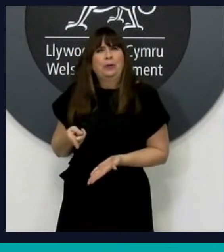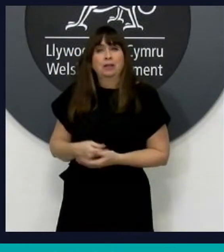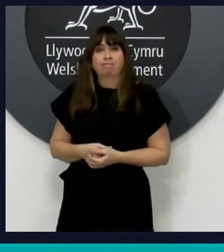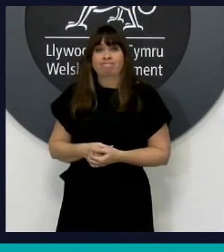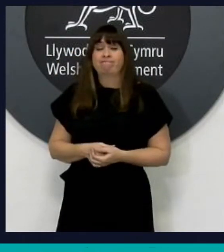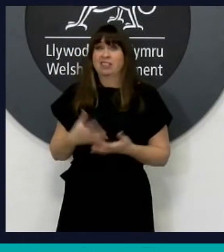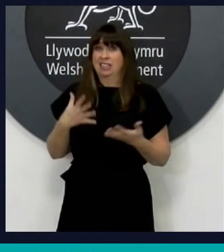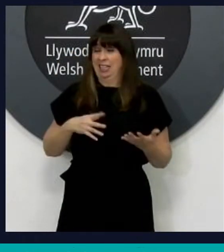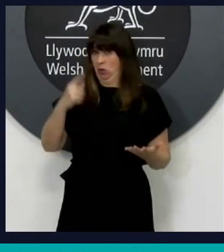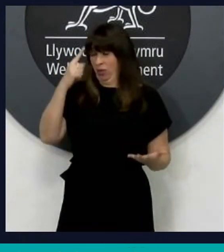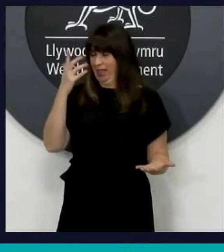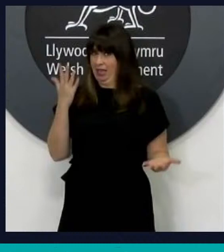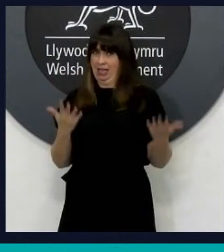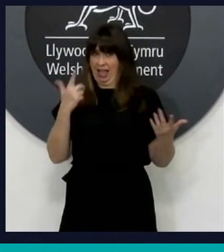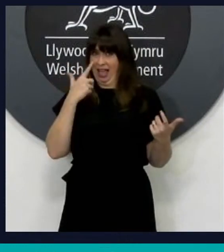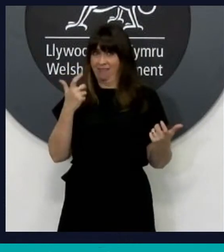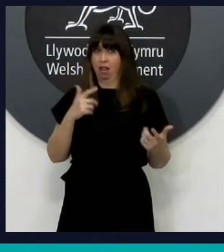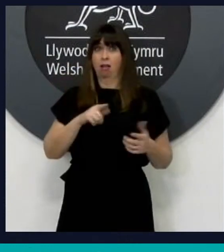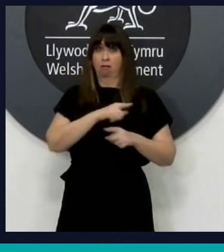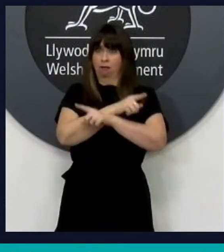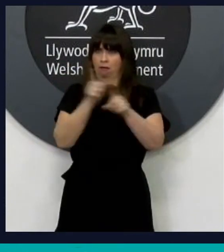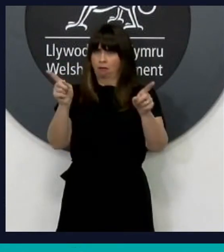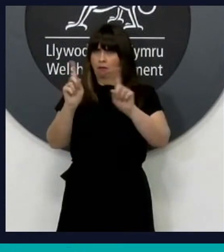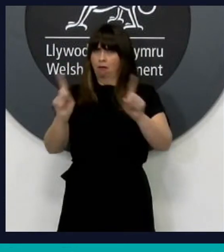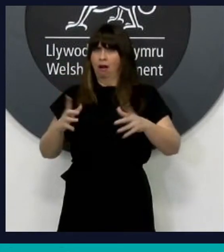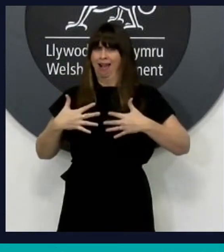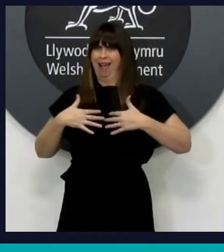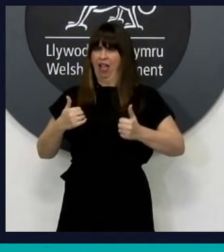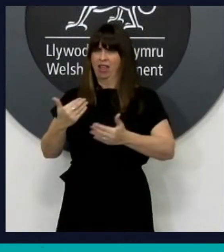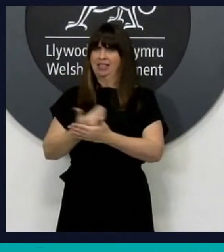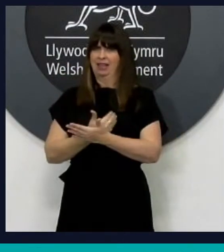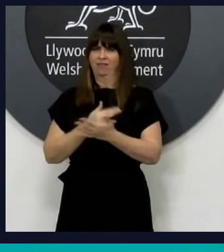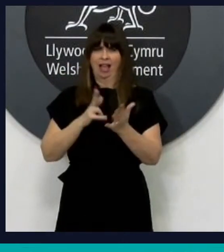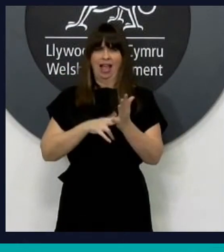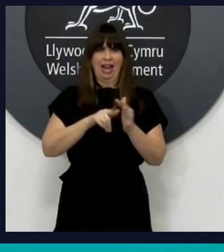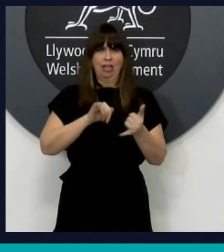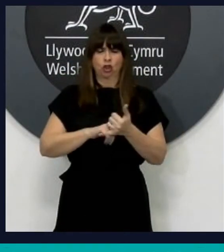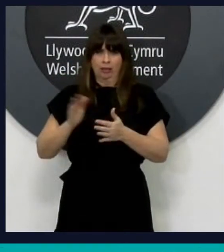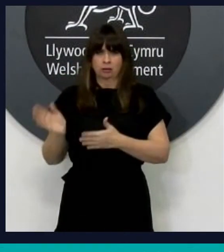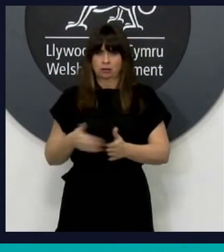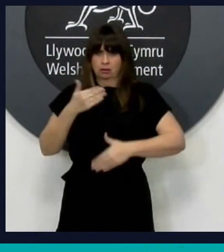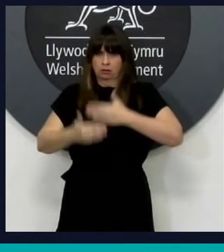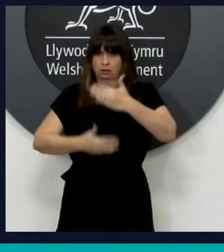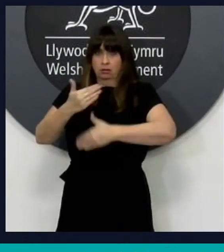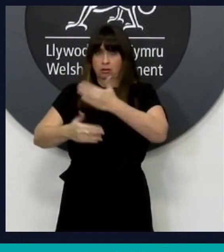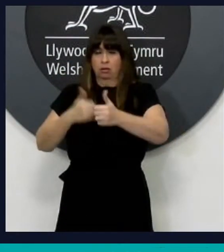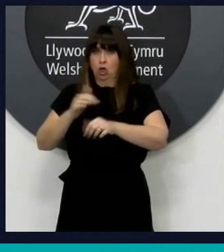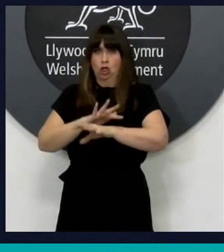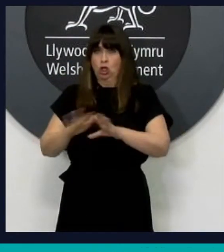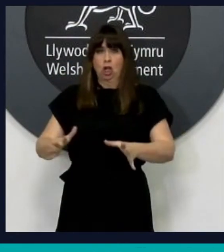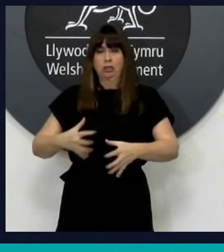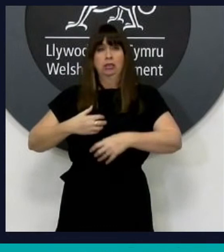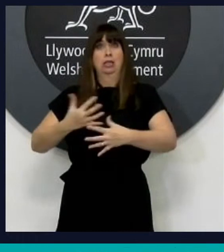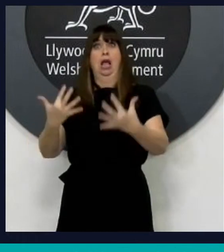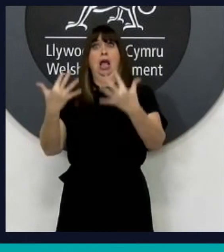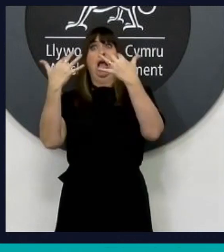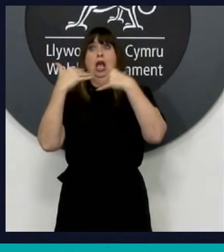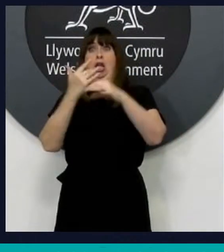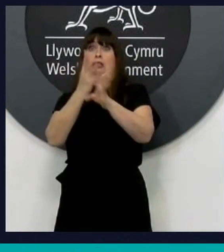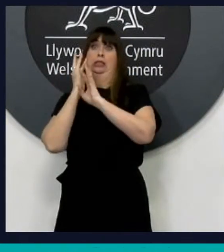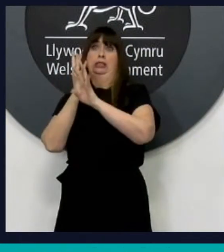the needs of keeping our people safe, making sure that the NHS is not overwhelmed, with our responsibility to